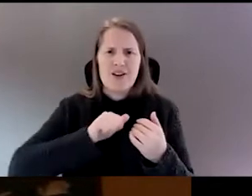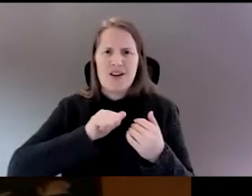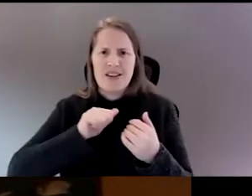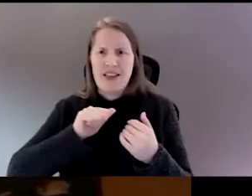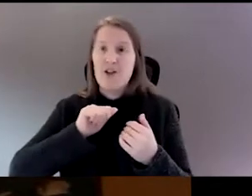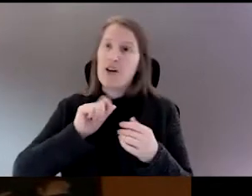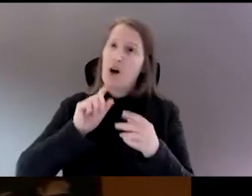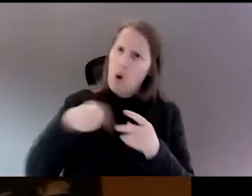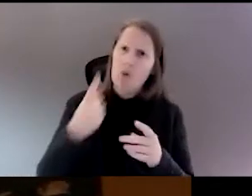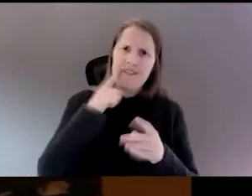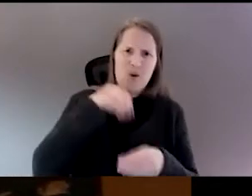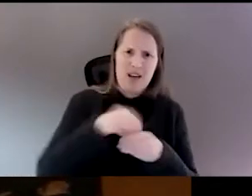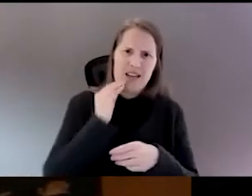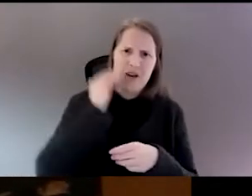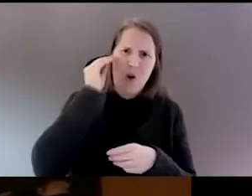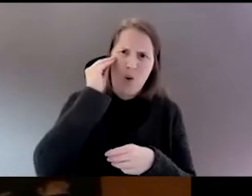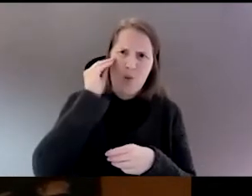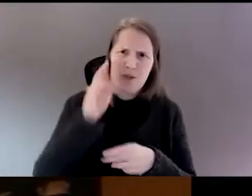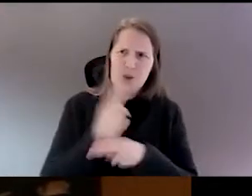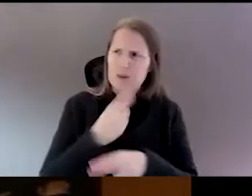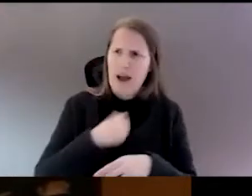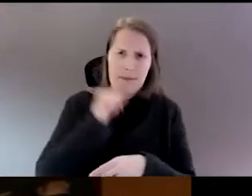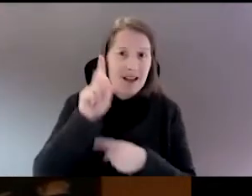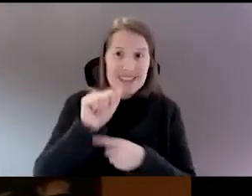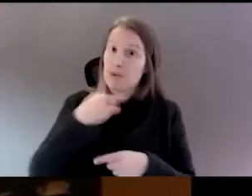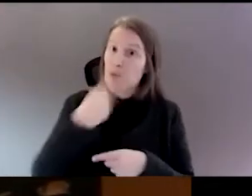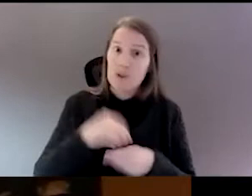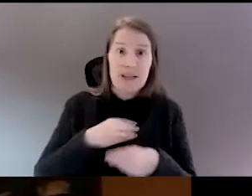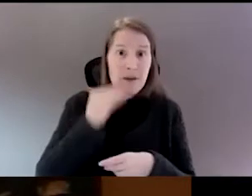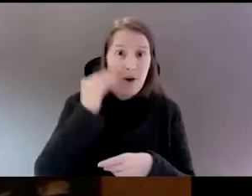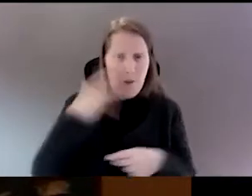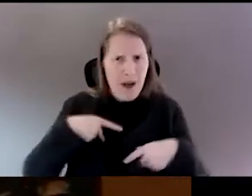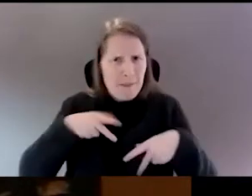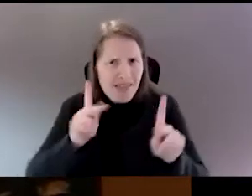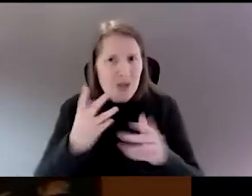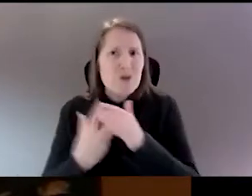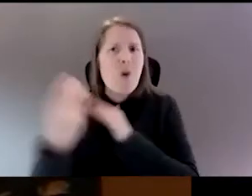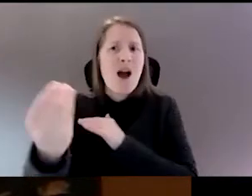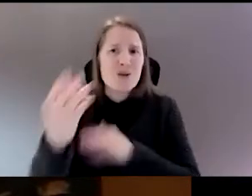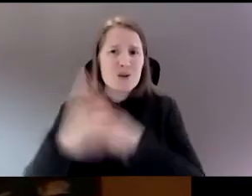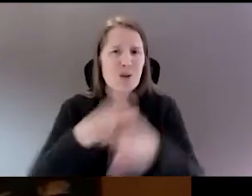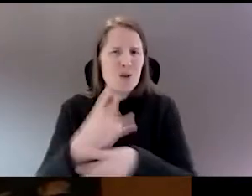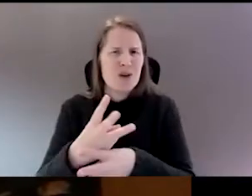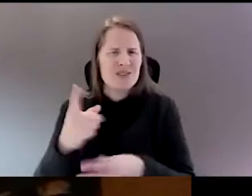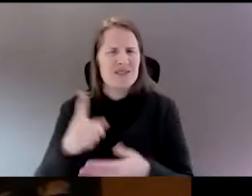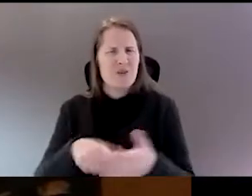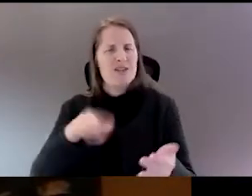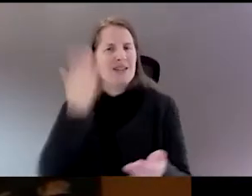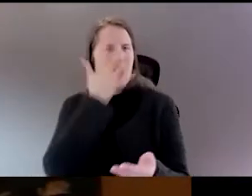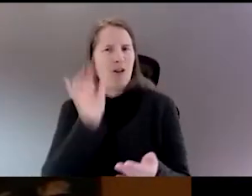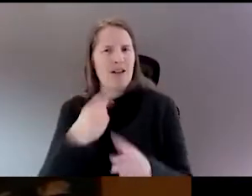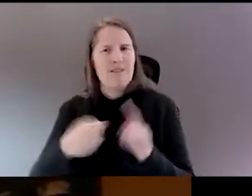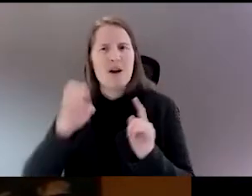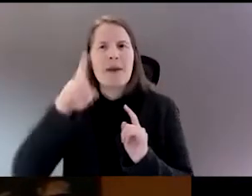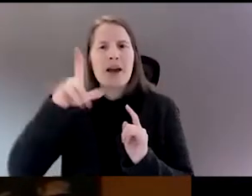disabled only inside my home. I am allowed to go out into the world. So what would that look like from an equity perspective if